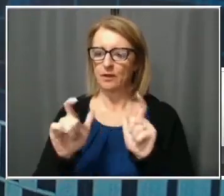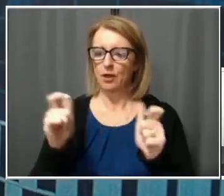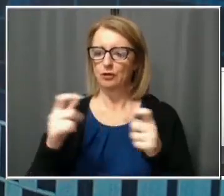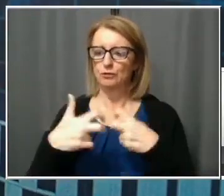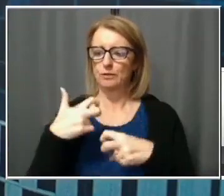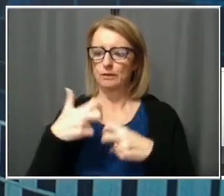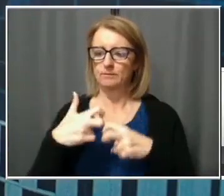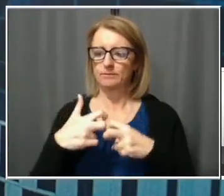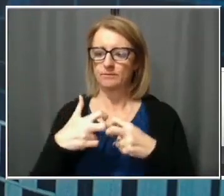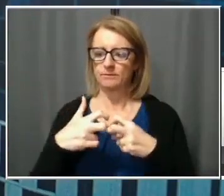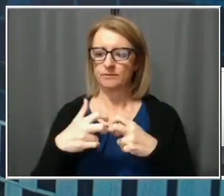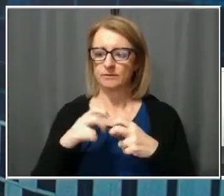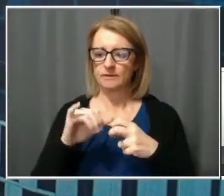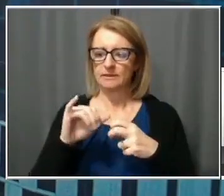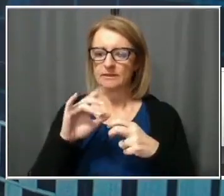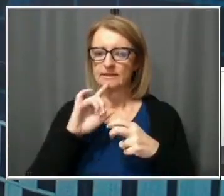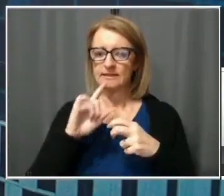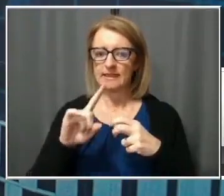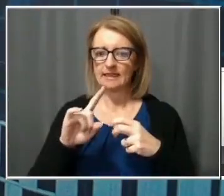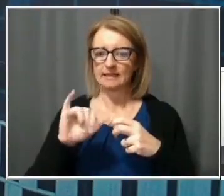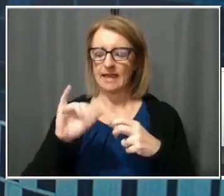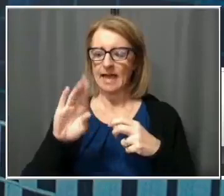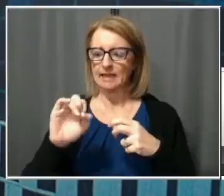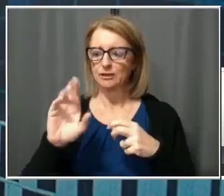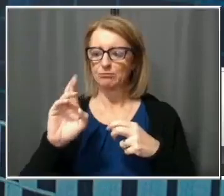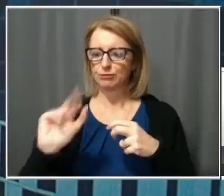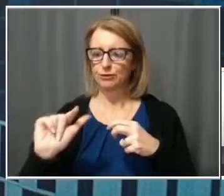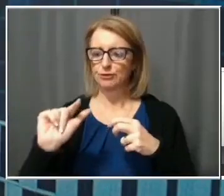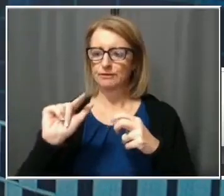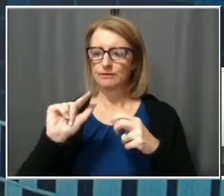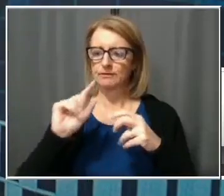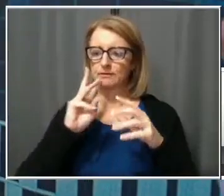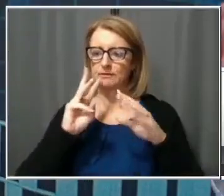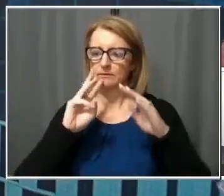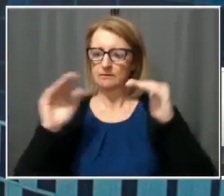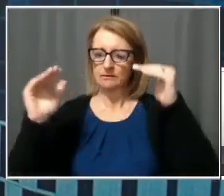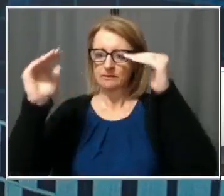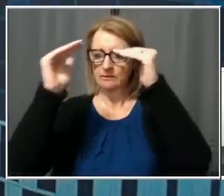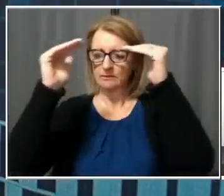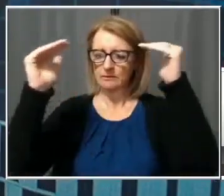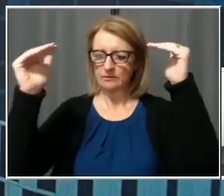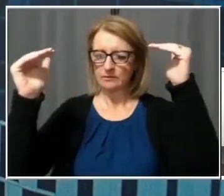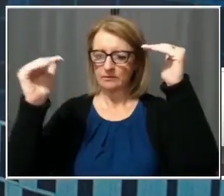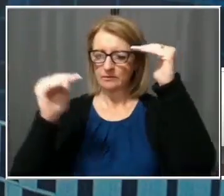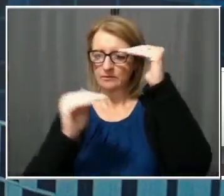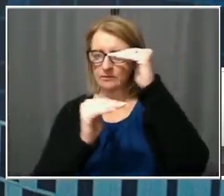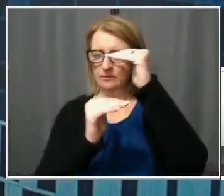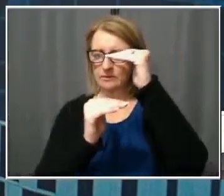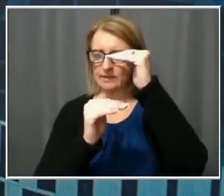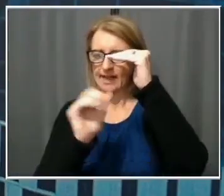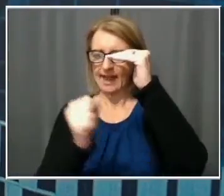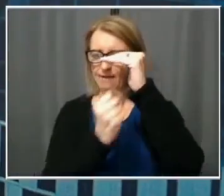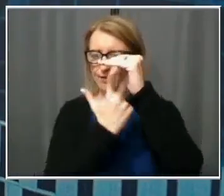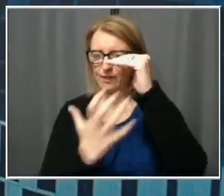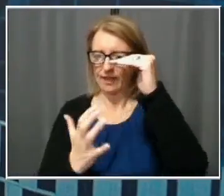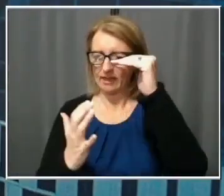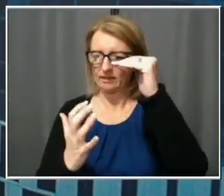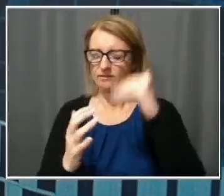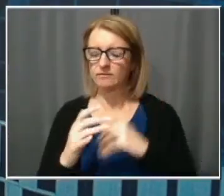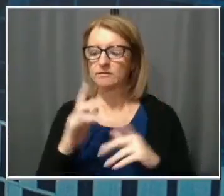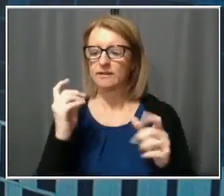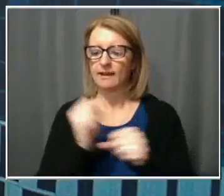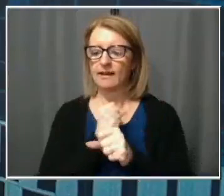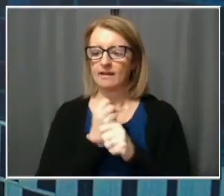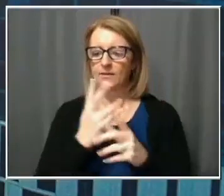to sort of an iceberg, right? The stress fracture is the ice above the water, and then that huge iceberg underneath the water is everything else. So stress